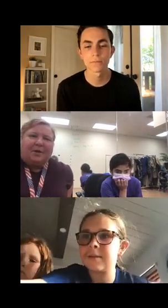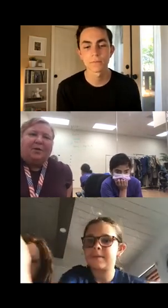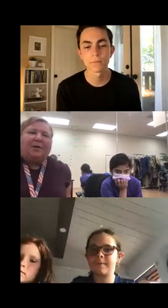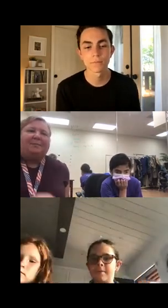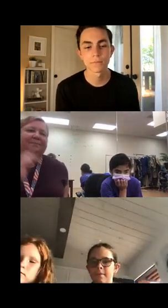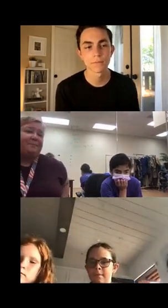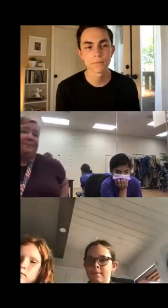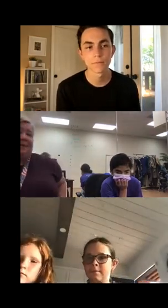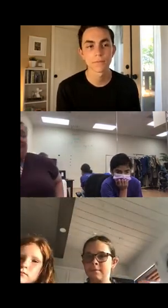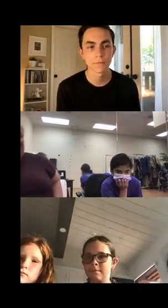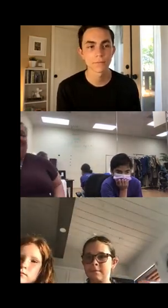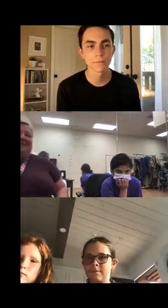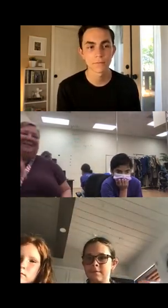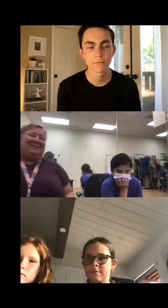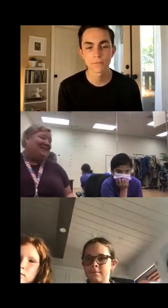Oh, okay.